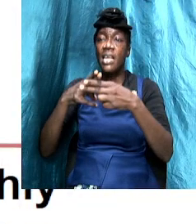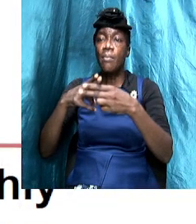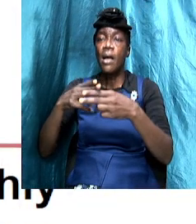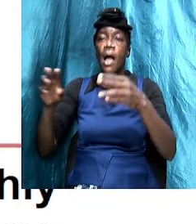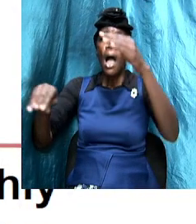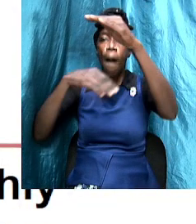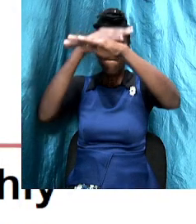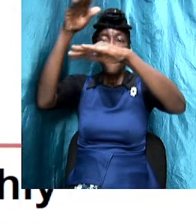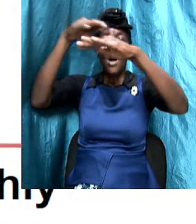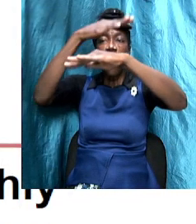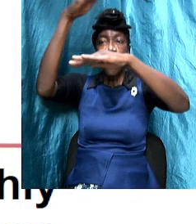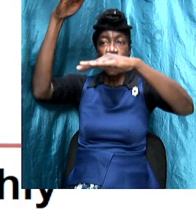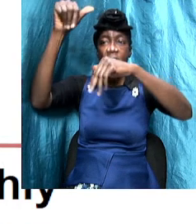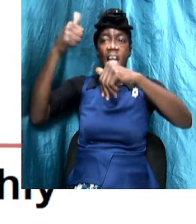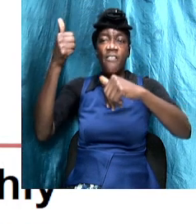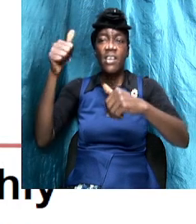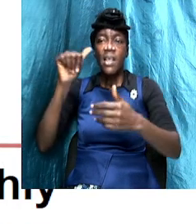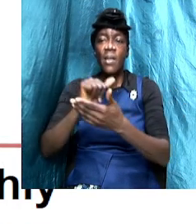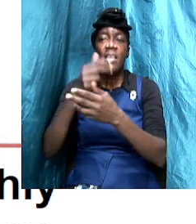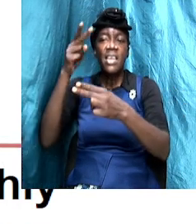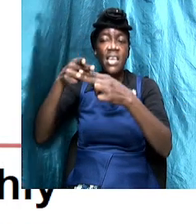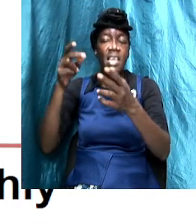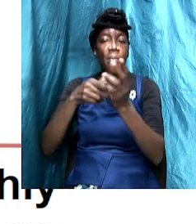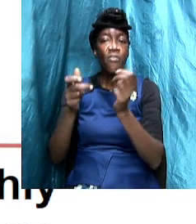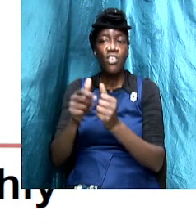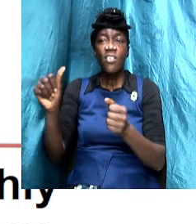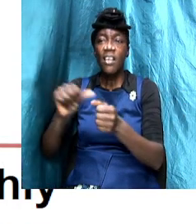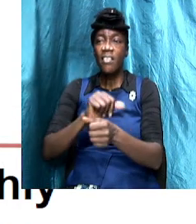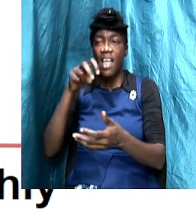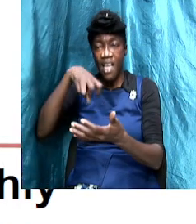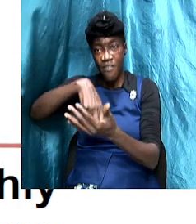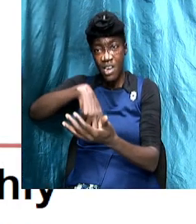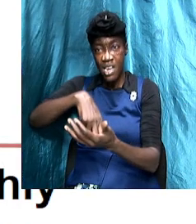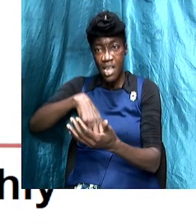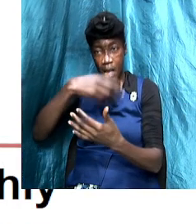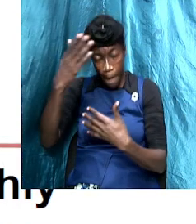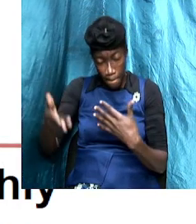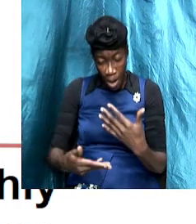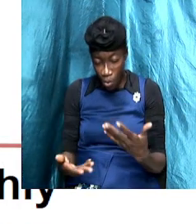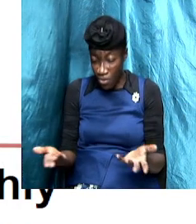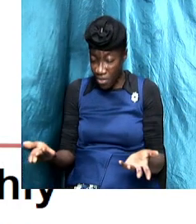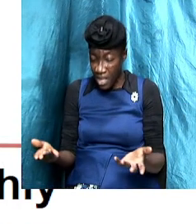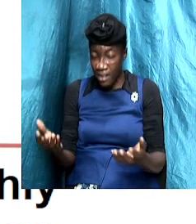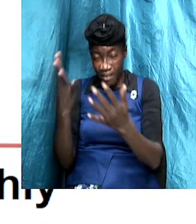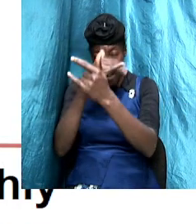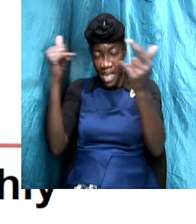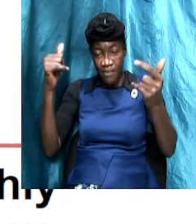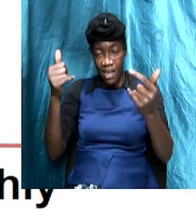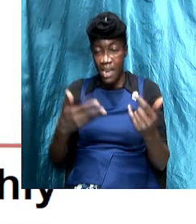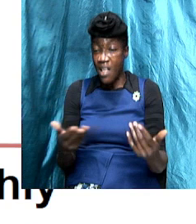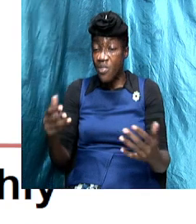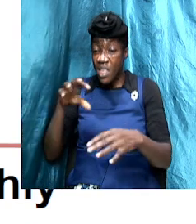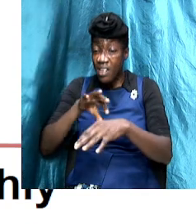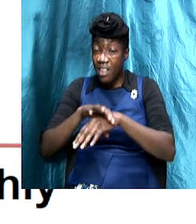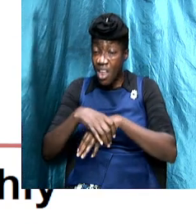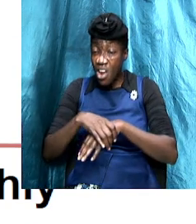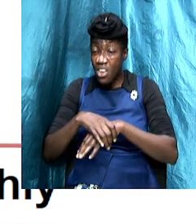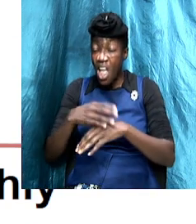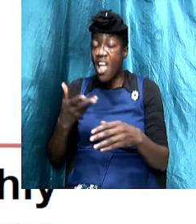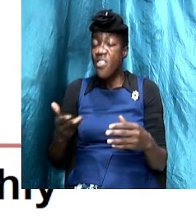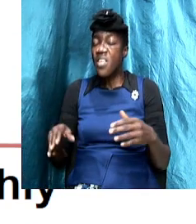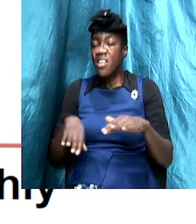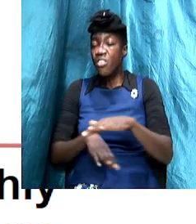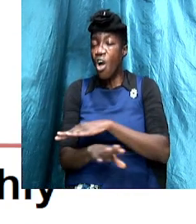Jesus, every knee shall bow of things in heaven and things in earth and things under the